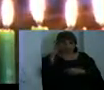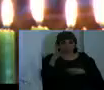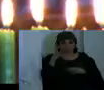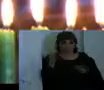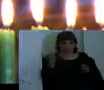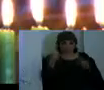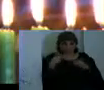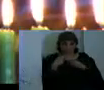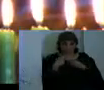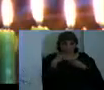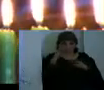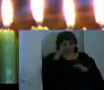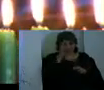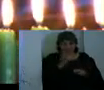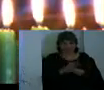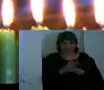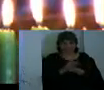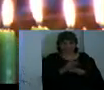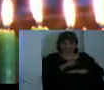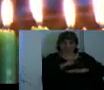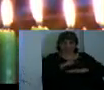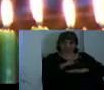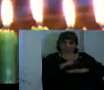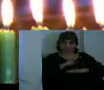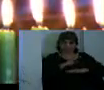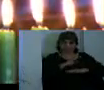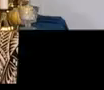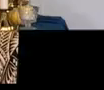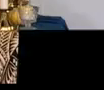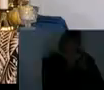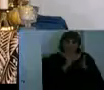faith to meet the gospel challenge.